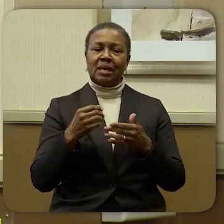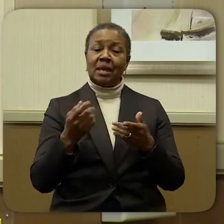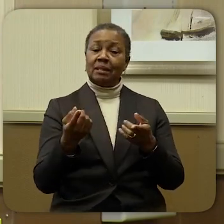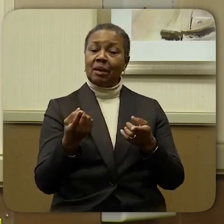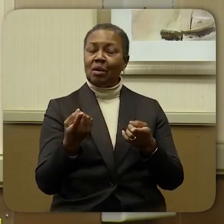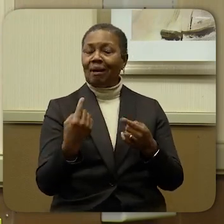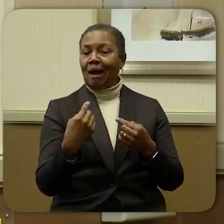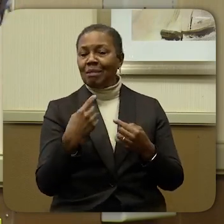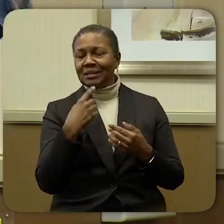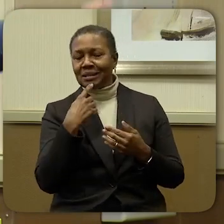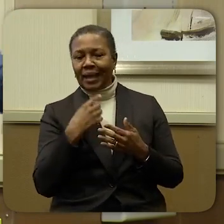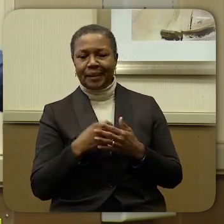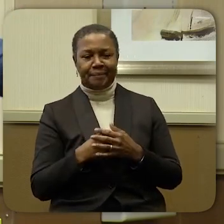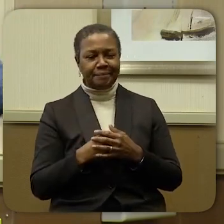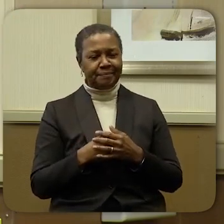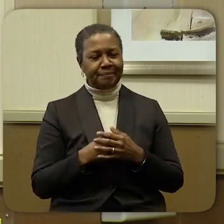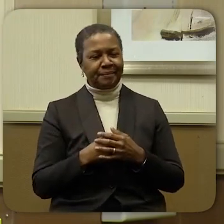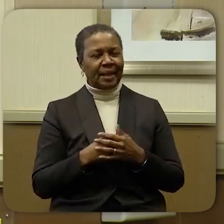and say,